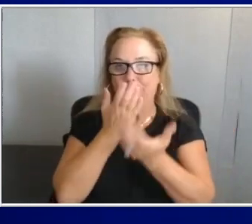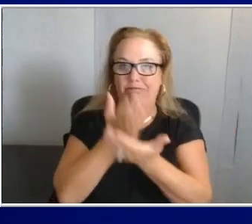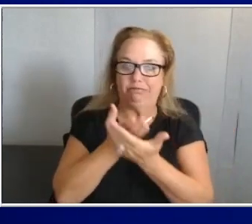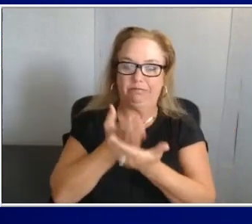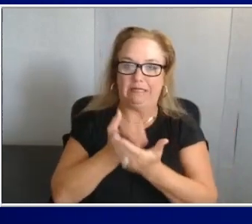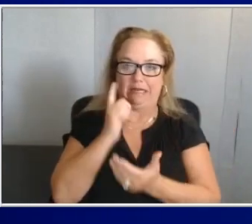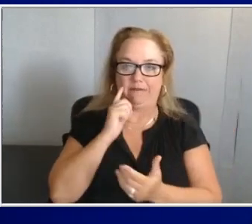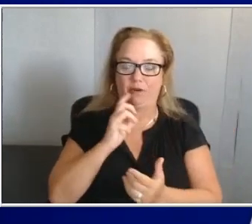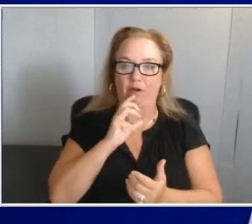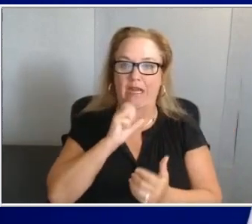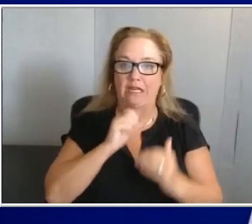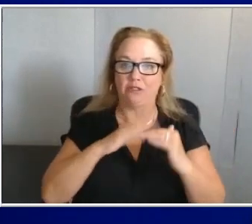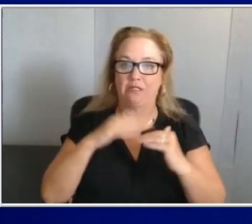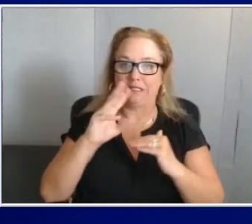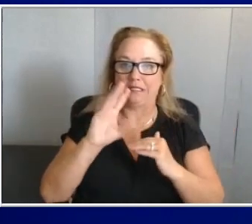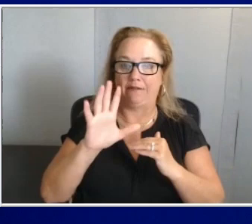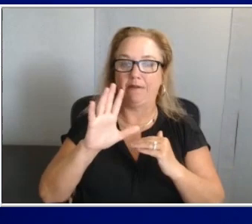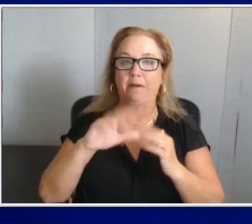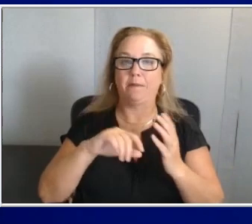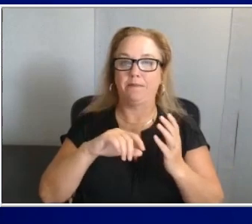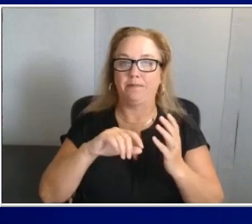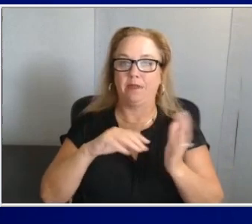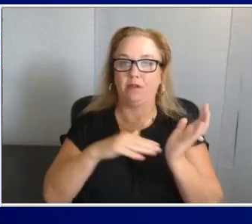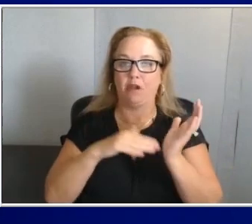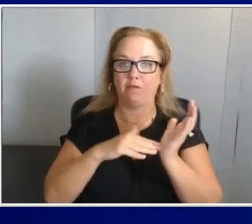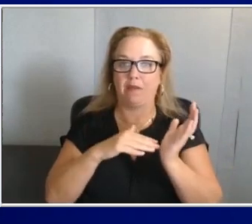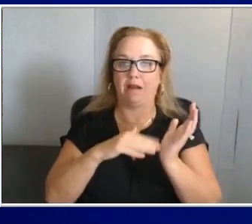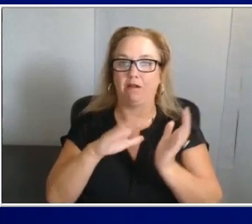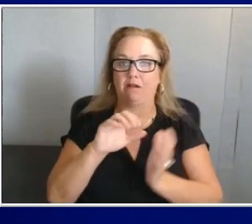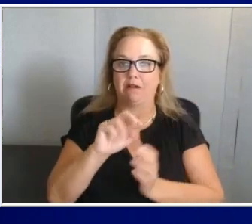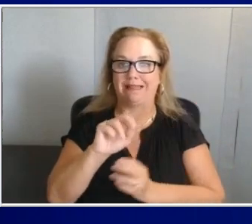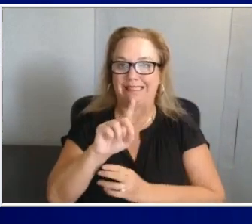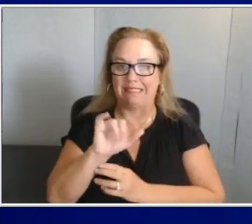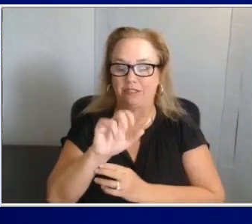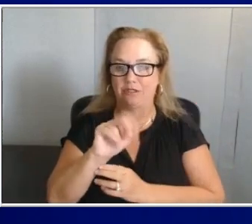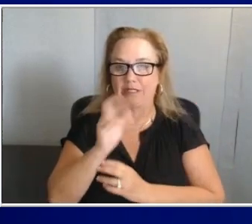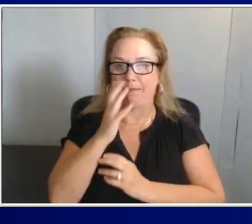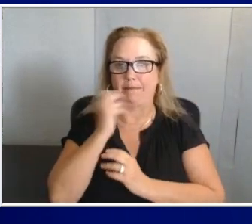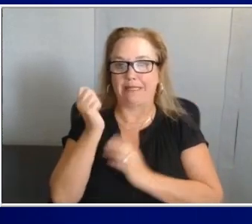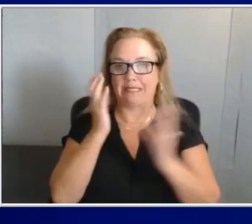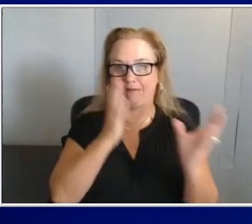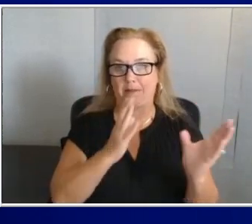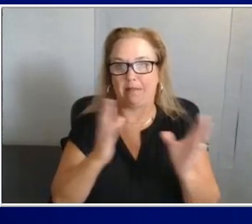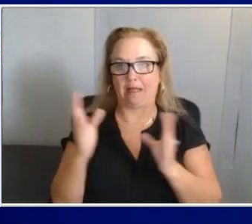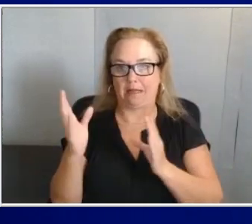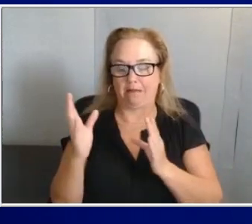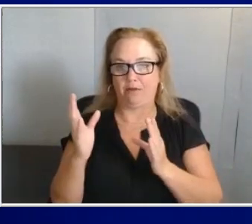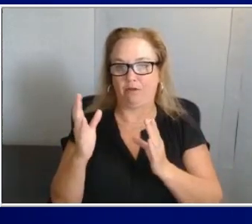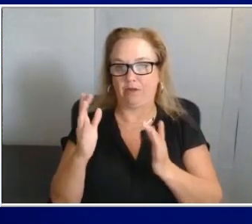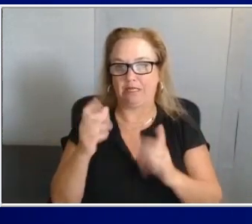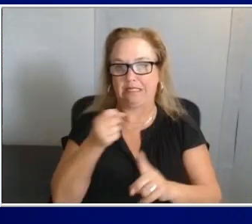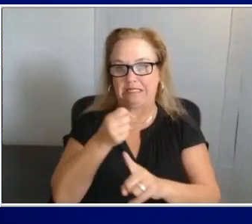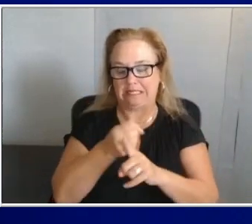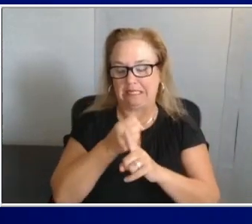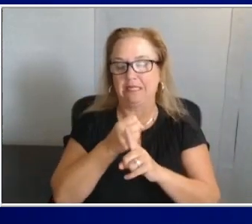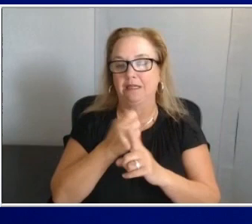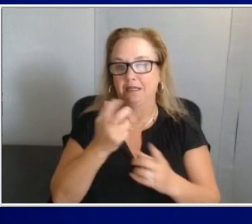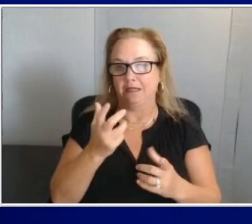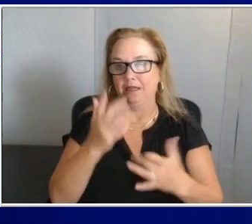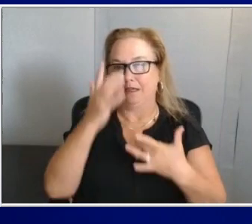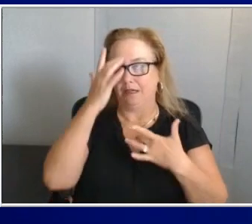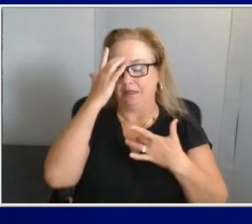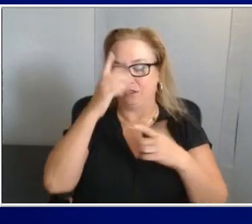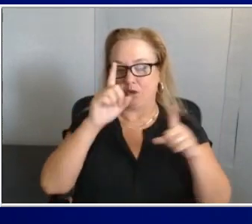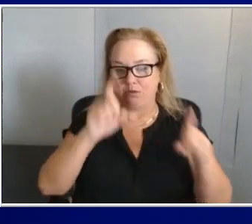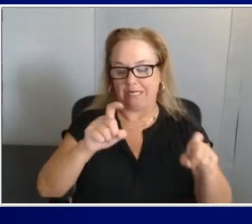are older, if you have medical conditions, it's best to have a plan if you do come down with symptoms. So that plan is to test